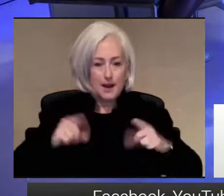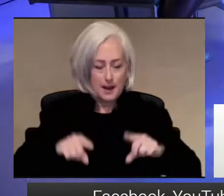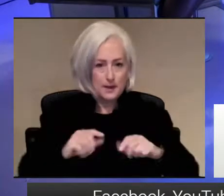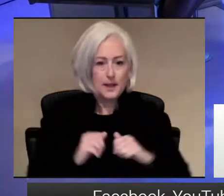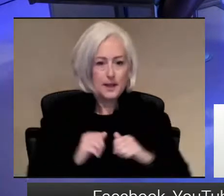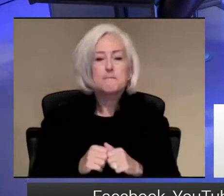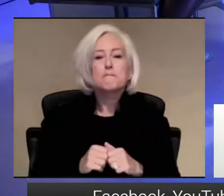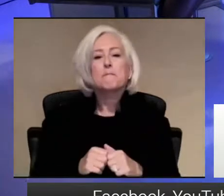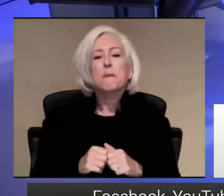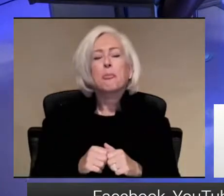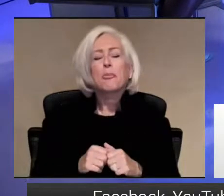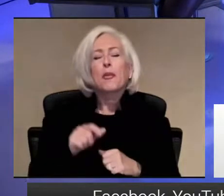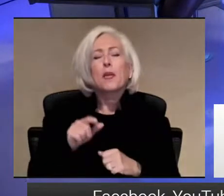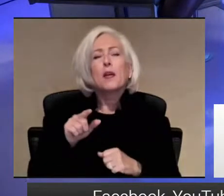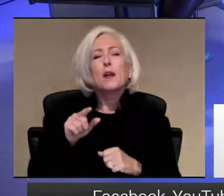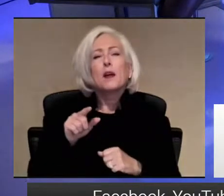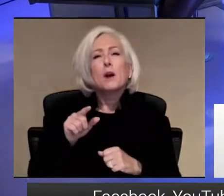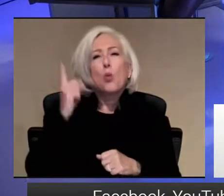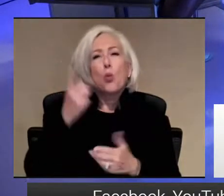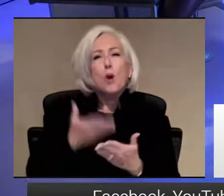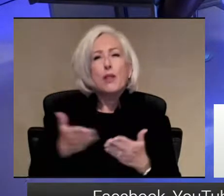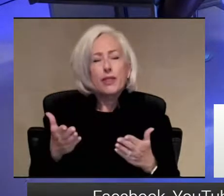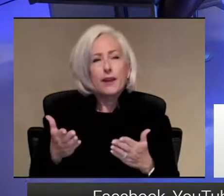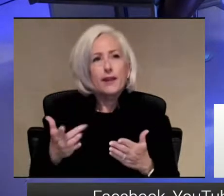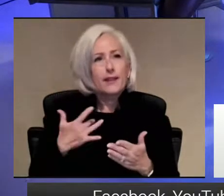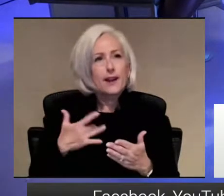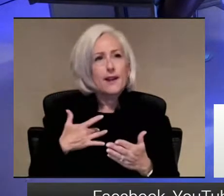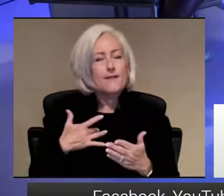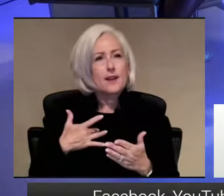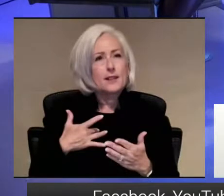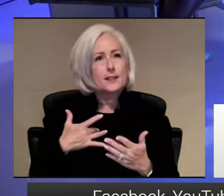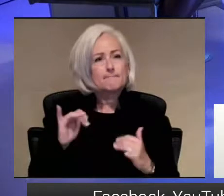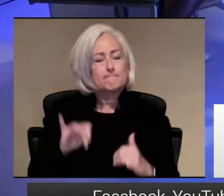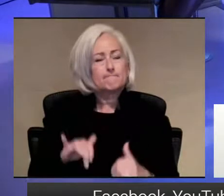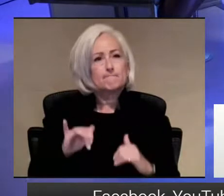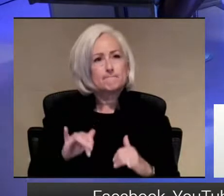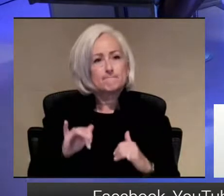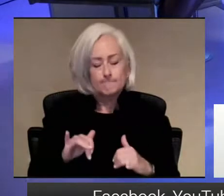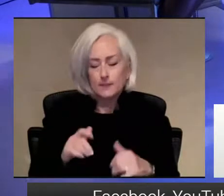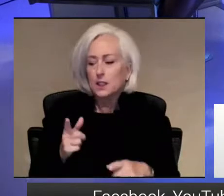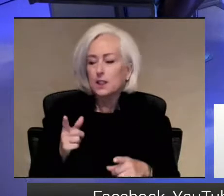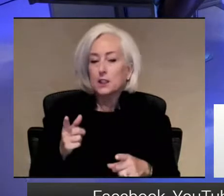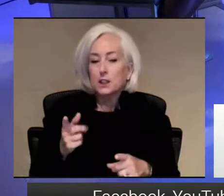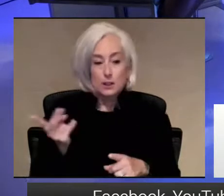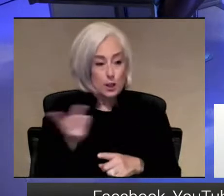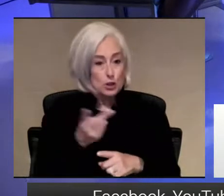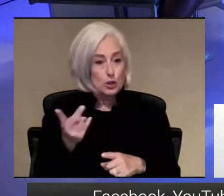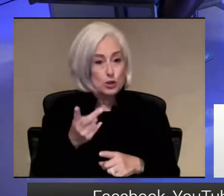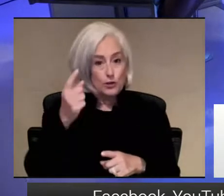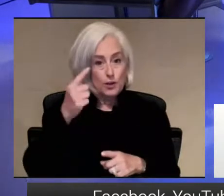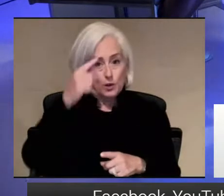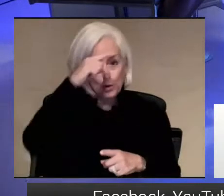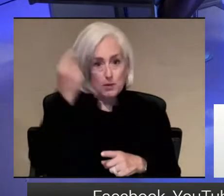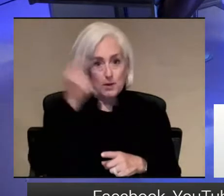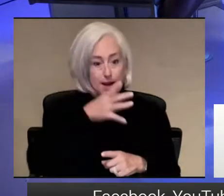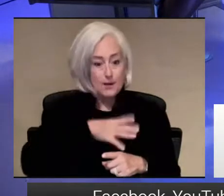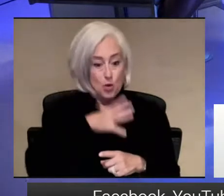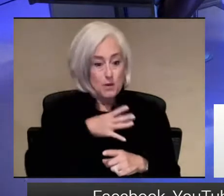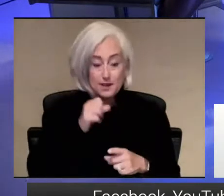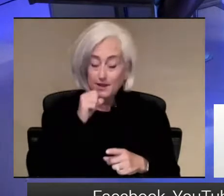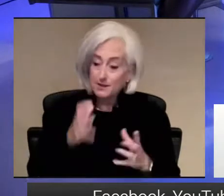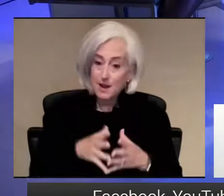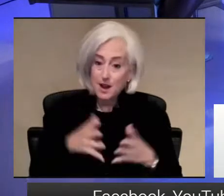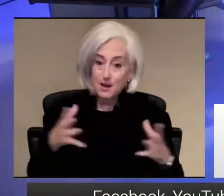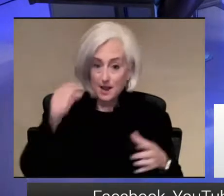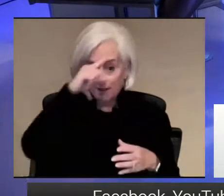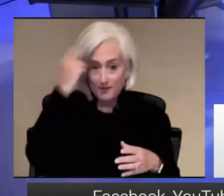of the things that strikes me is you are both Black women. There aren't that many Black women in healthcare in these kind of